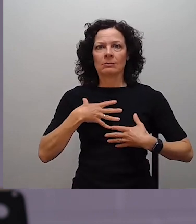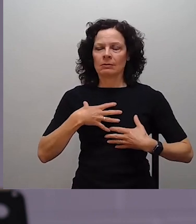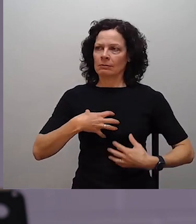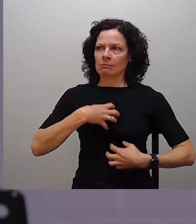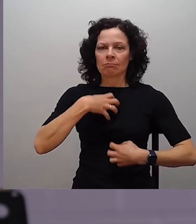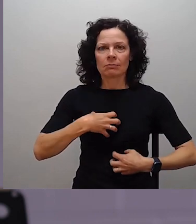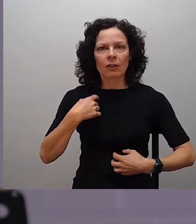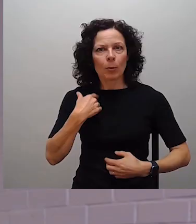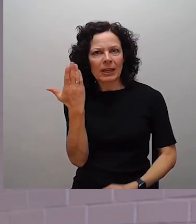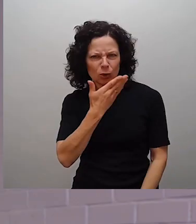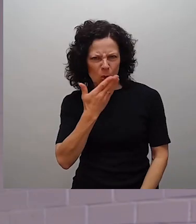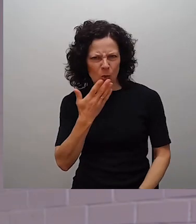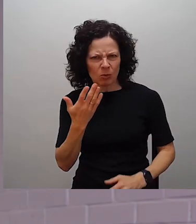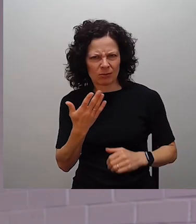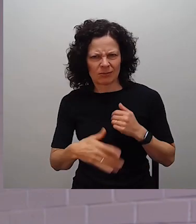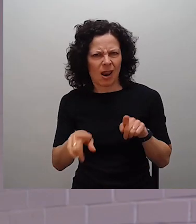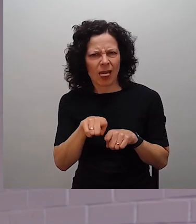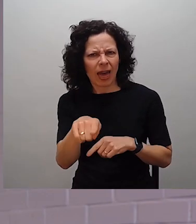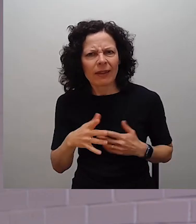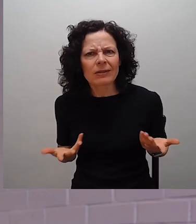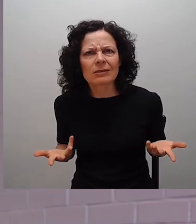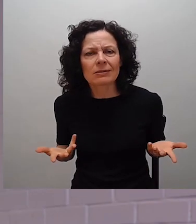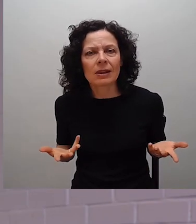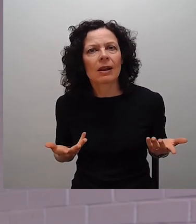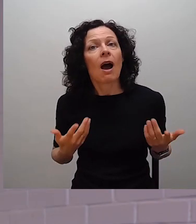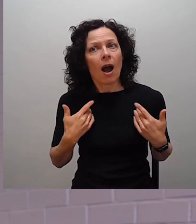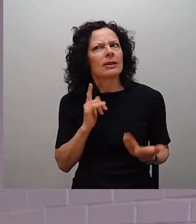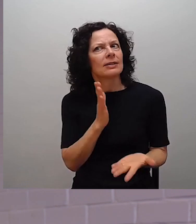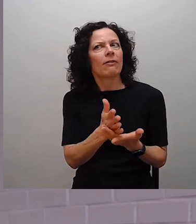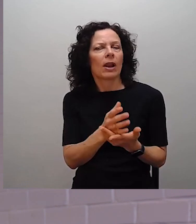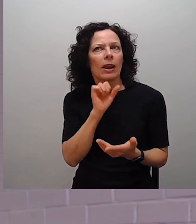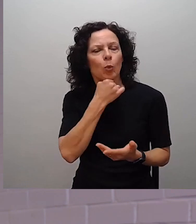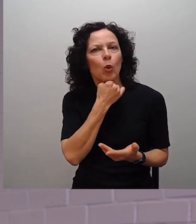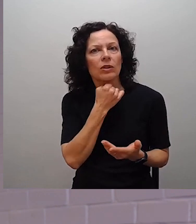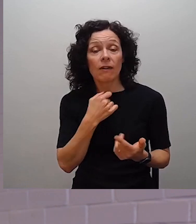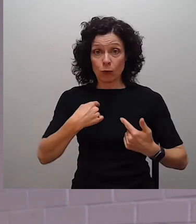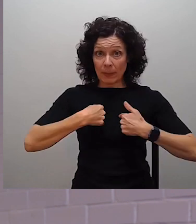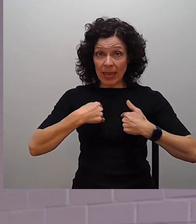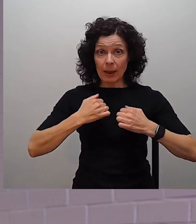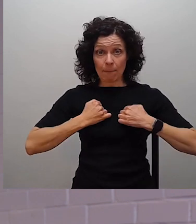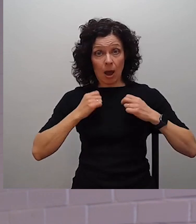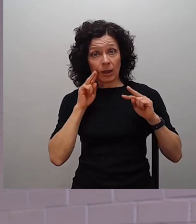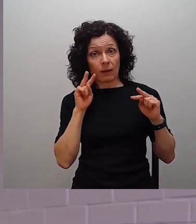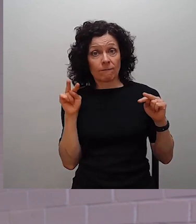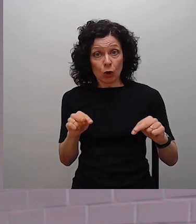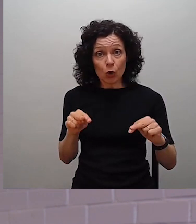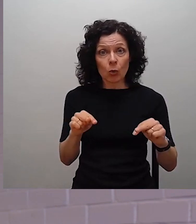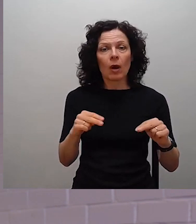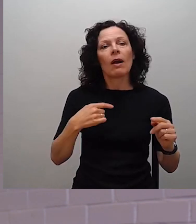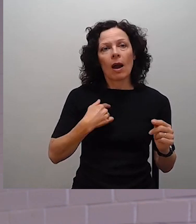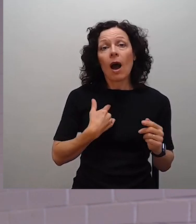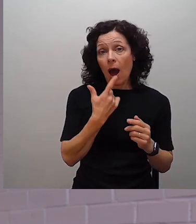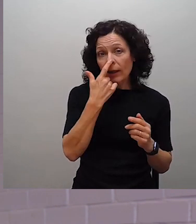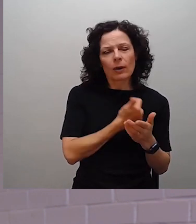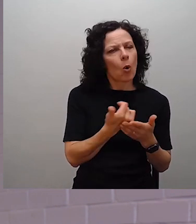a thing. Yeah, I definitely would, because you can, for me, in my opinion, I think you can always go back to